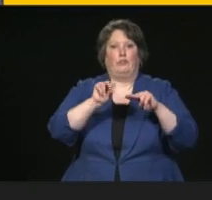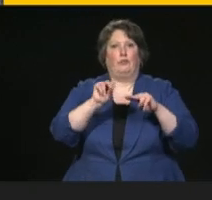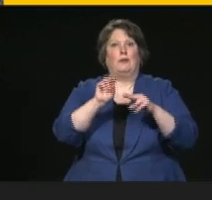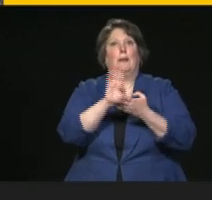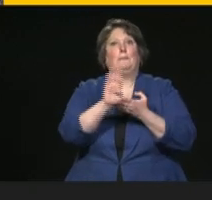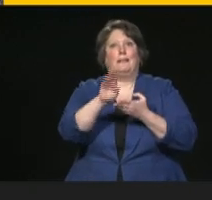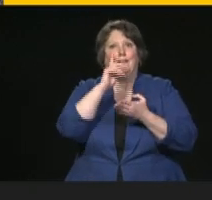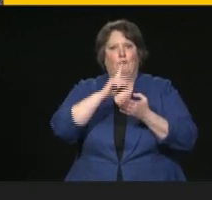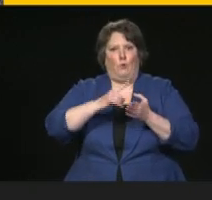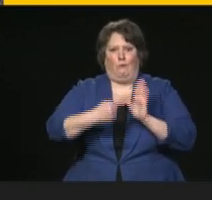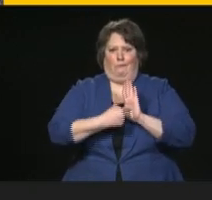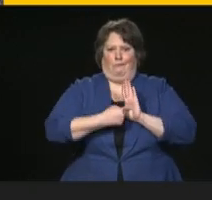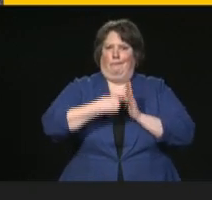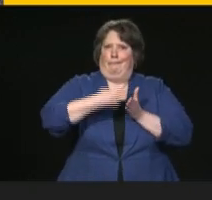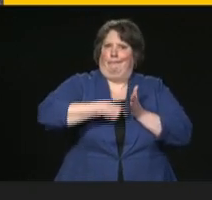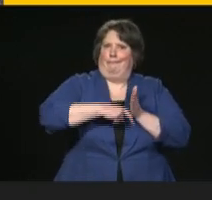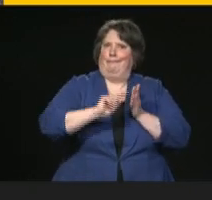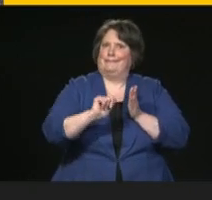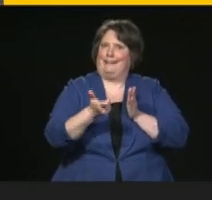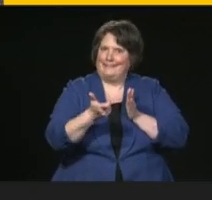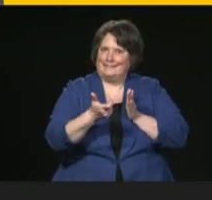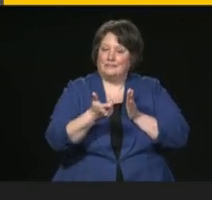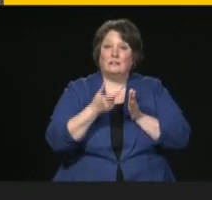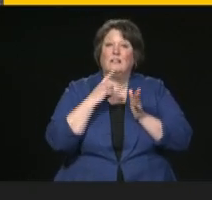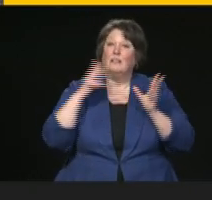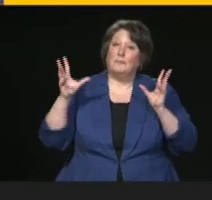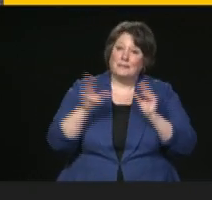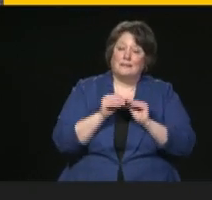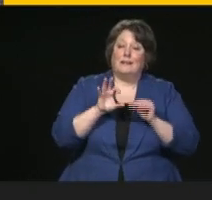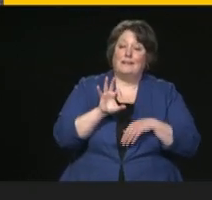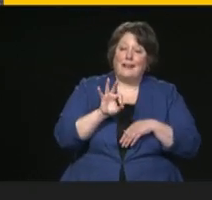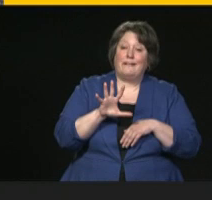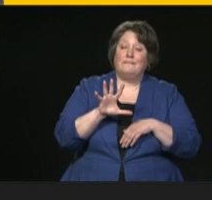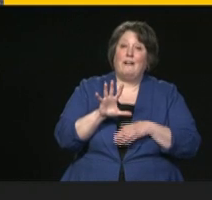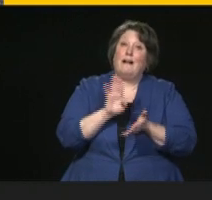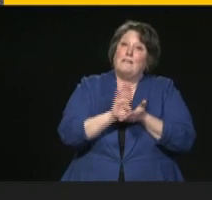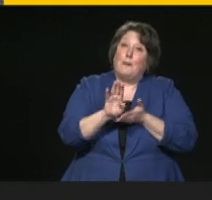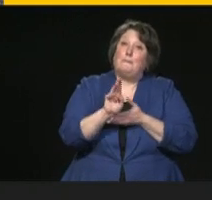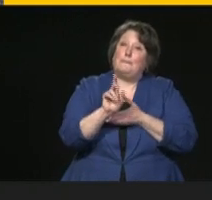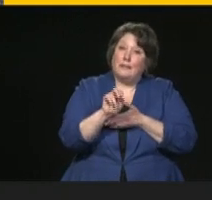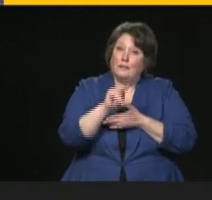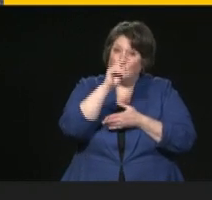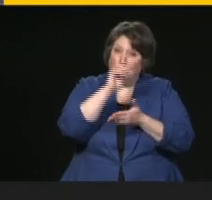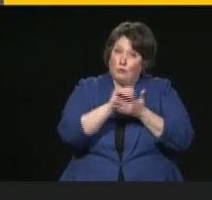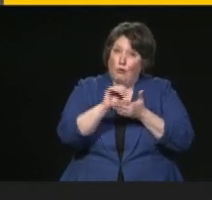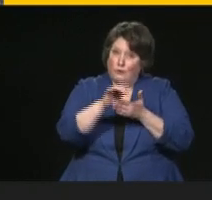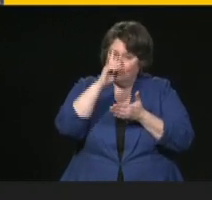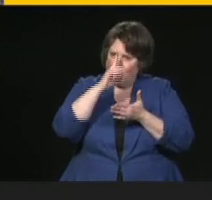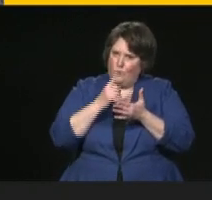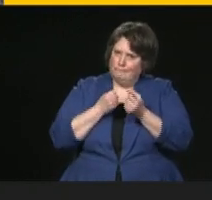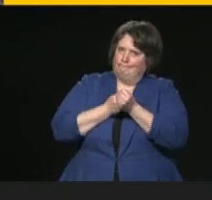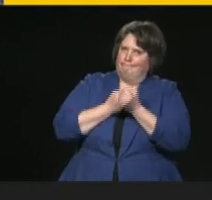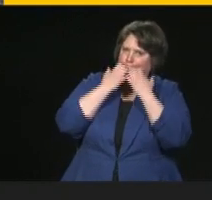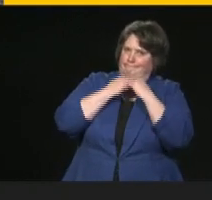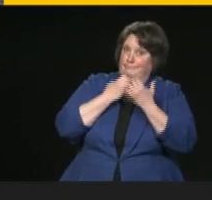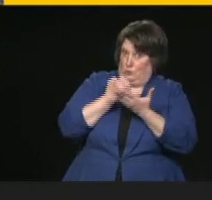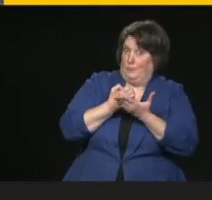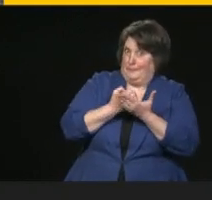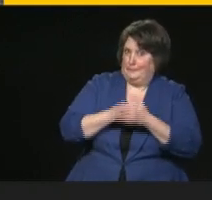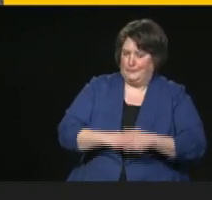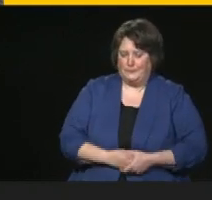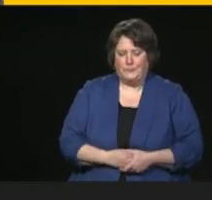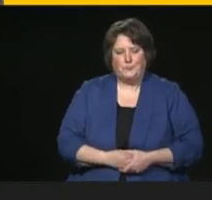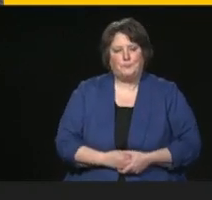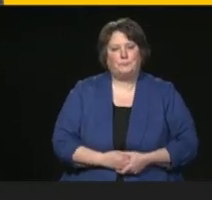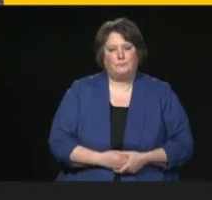$95 billion in additional support for the Canadian economy at this time. Ensemble, ces annonces